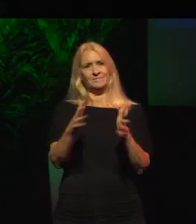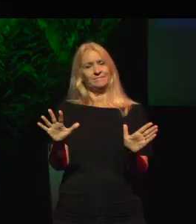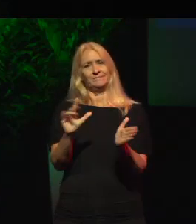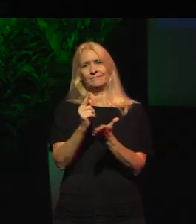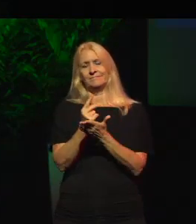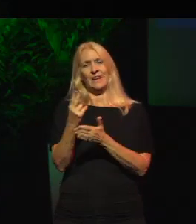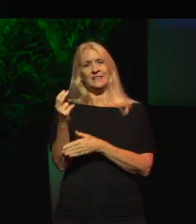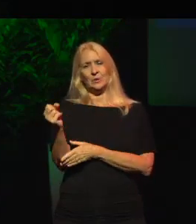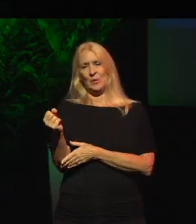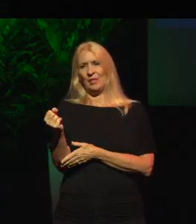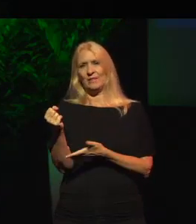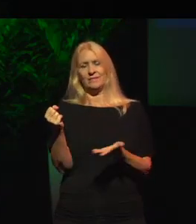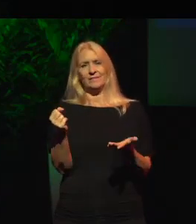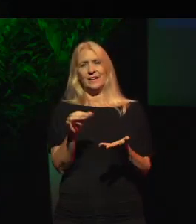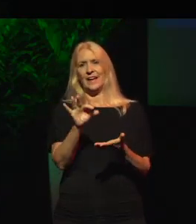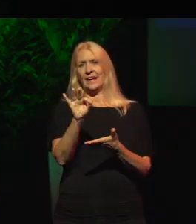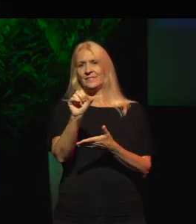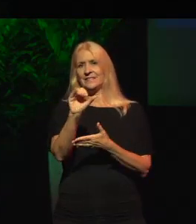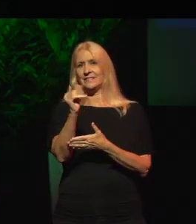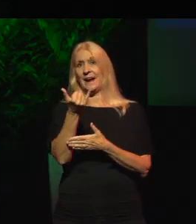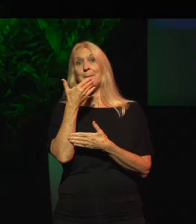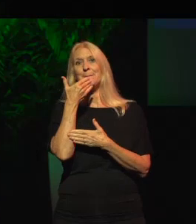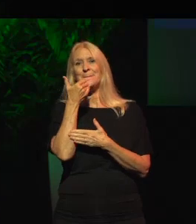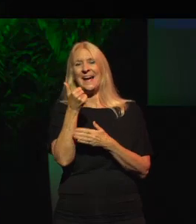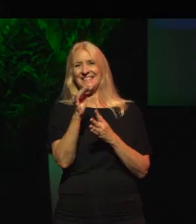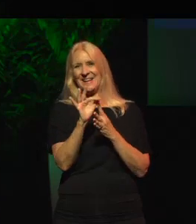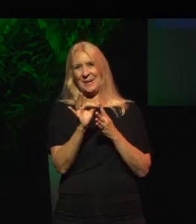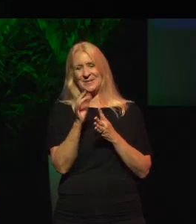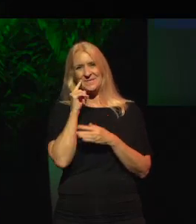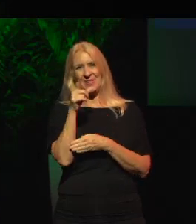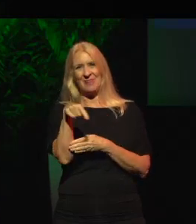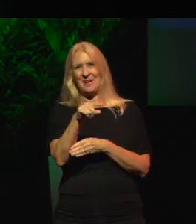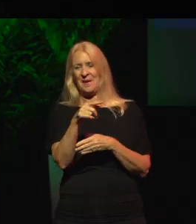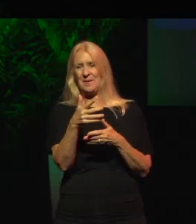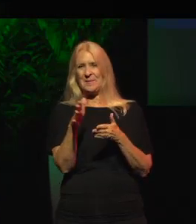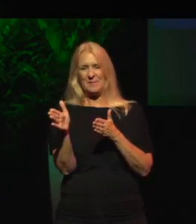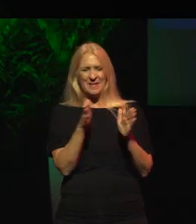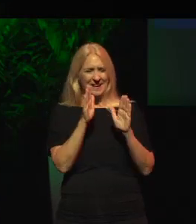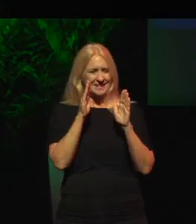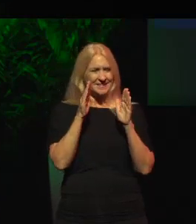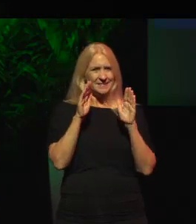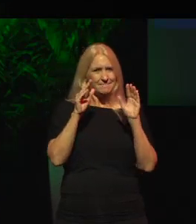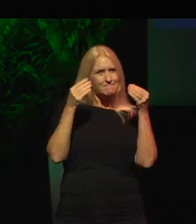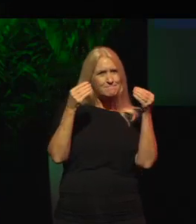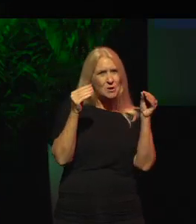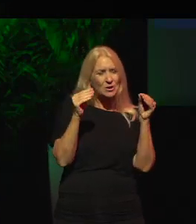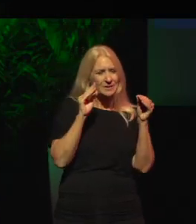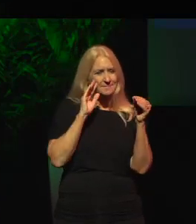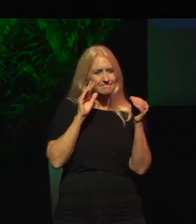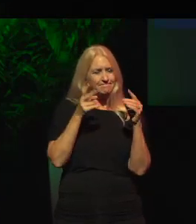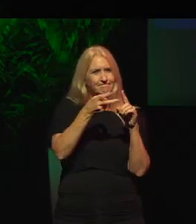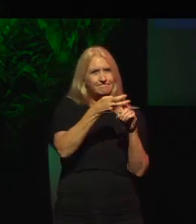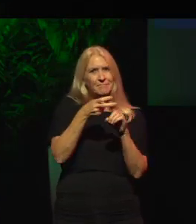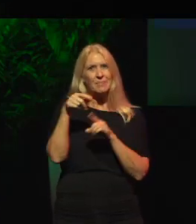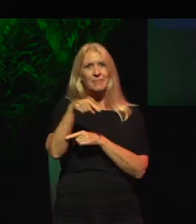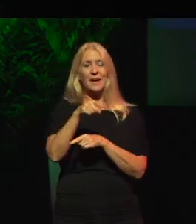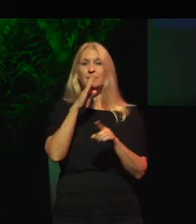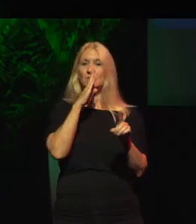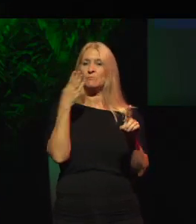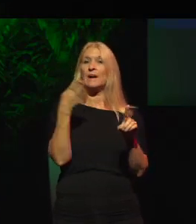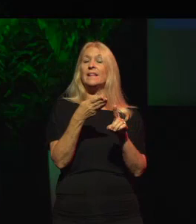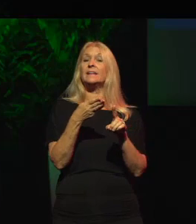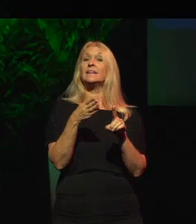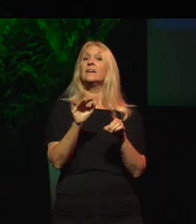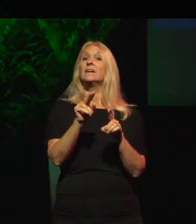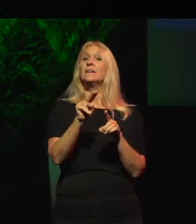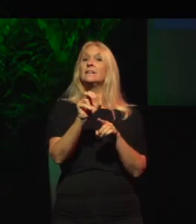anywhere. FSCJ is the best option they have, and we plan to market to them directly. In addition to Nassau and the western part